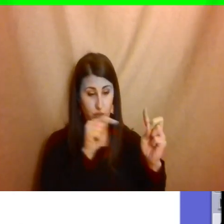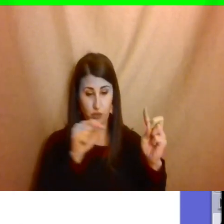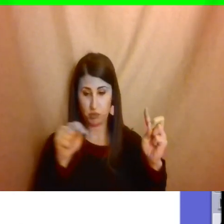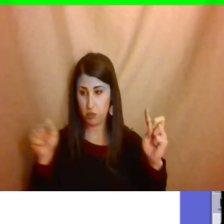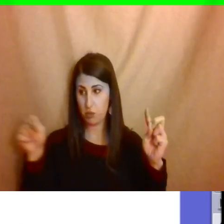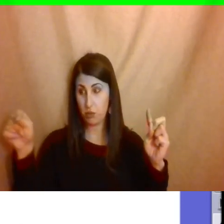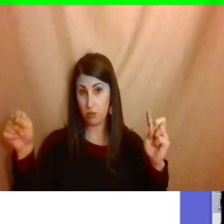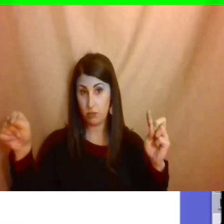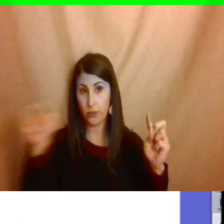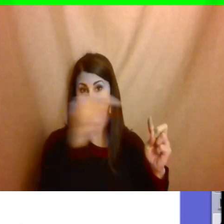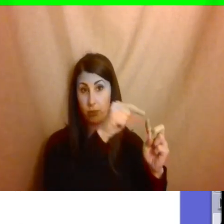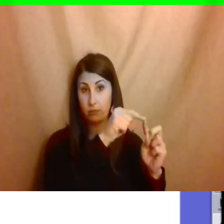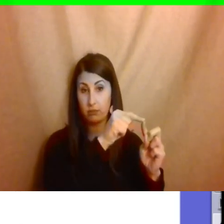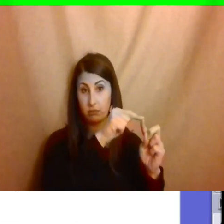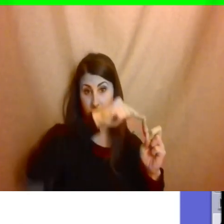Okay.